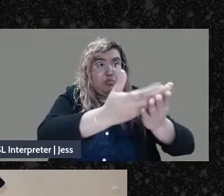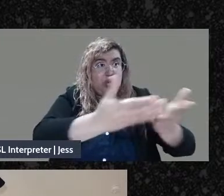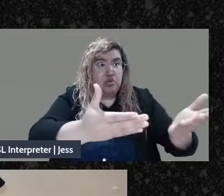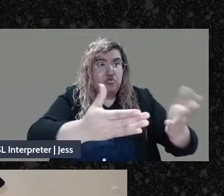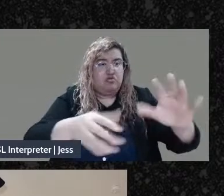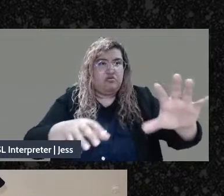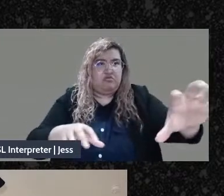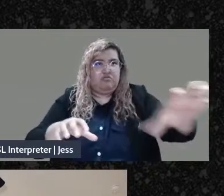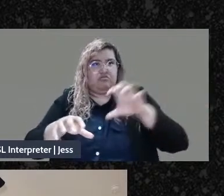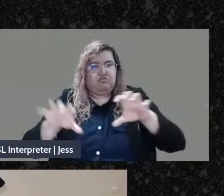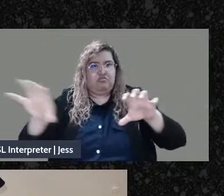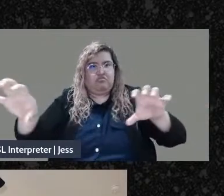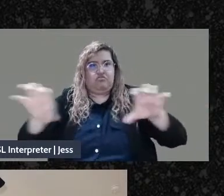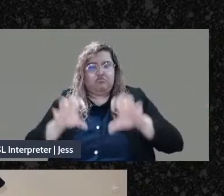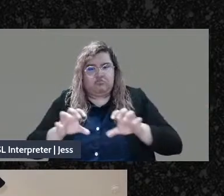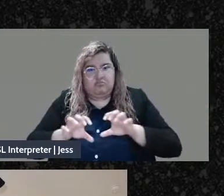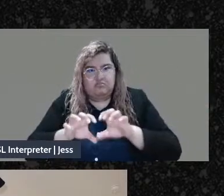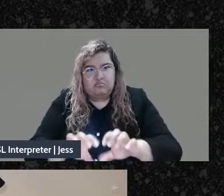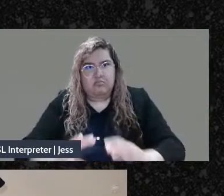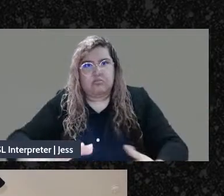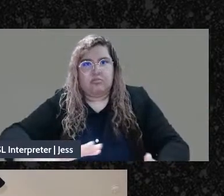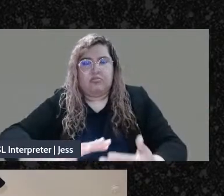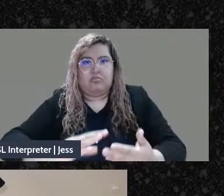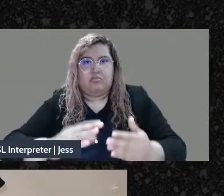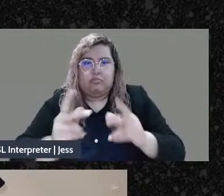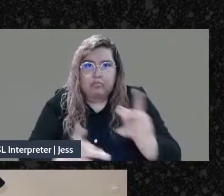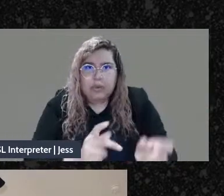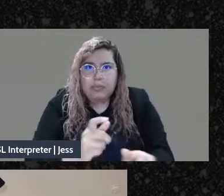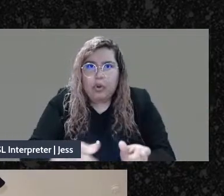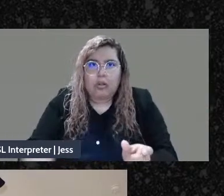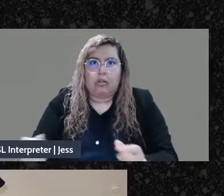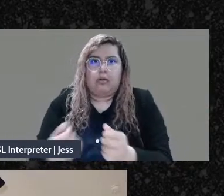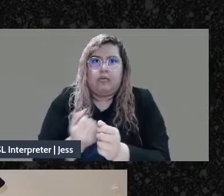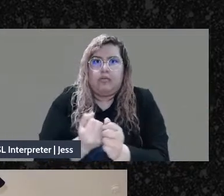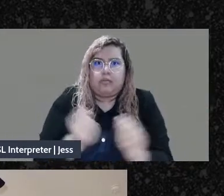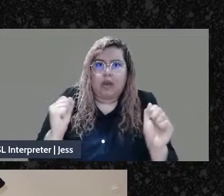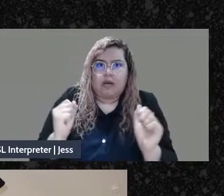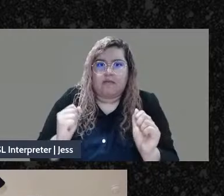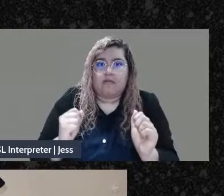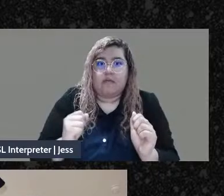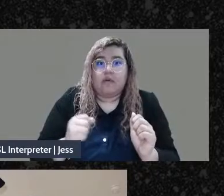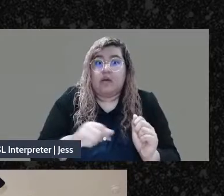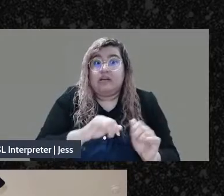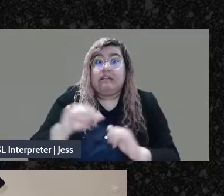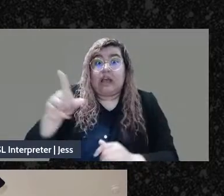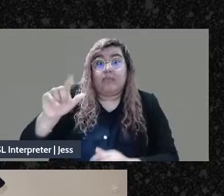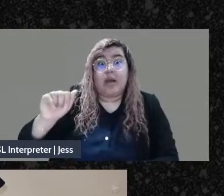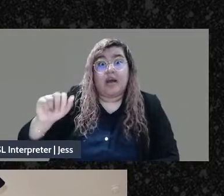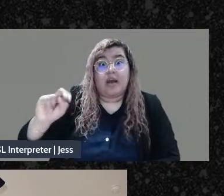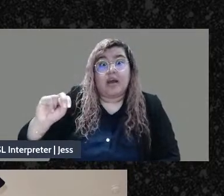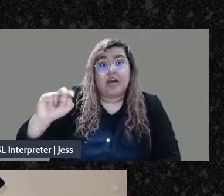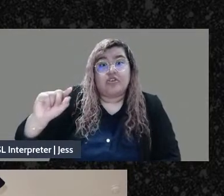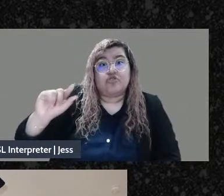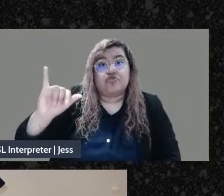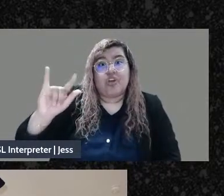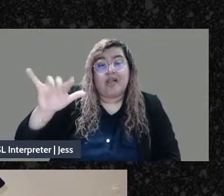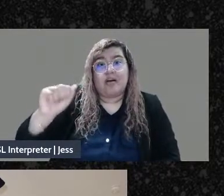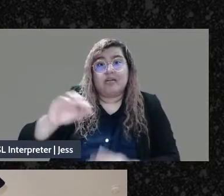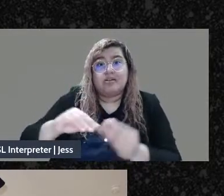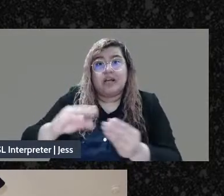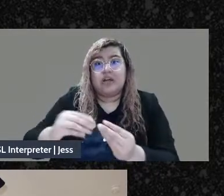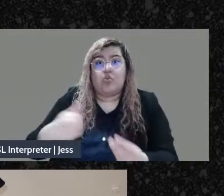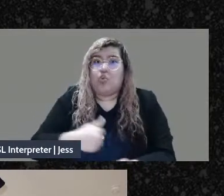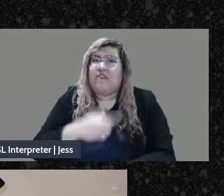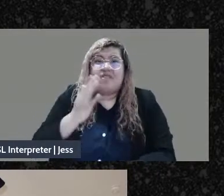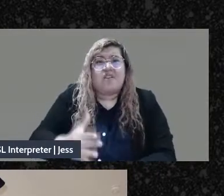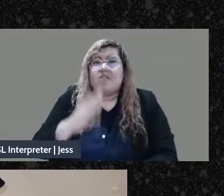and experience safety in the ways that Angelica describes that we've actually never had because of police. And